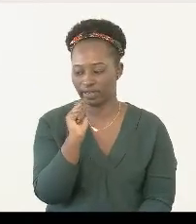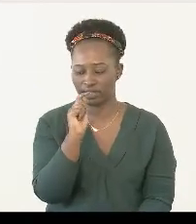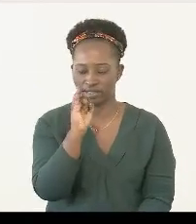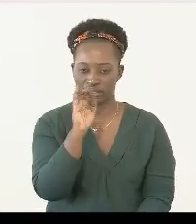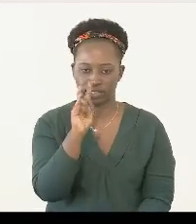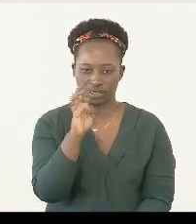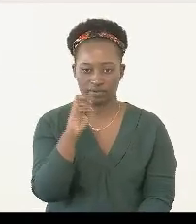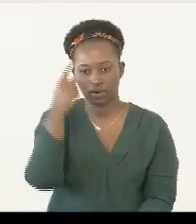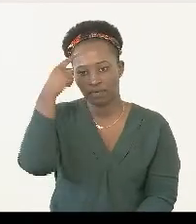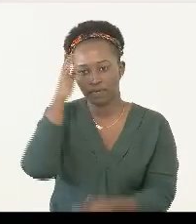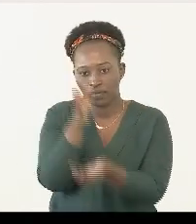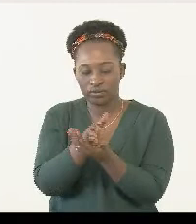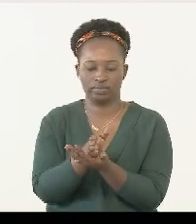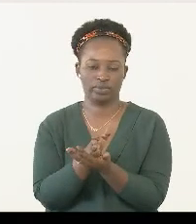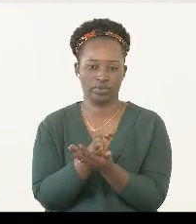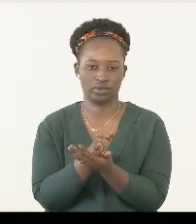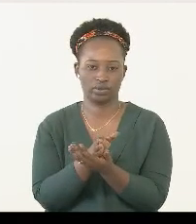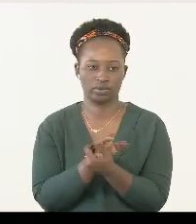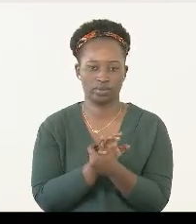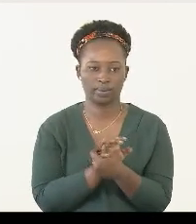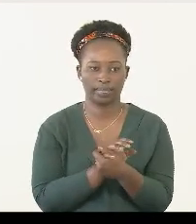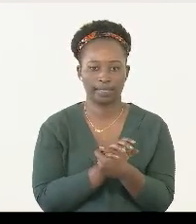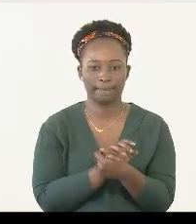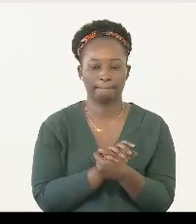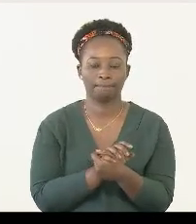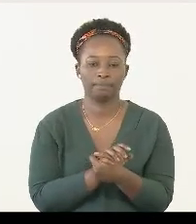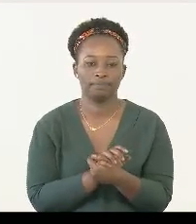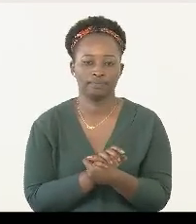That for it to be true,